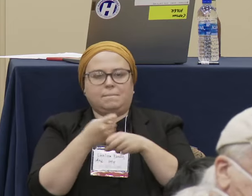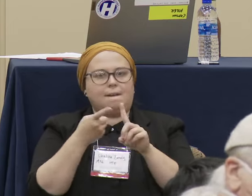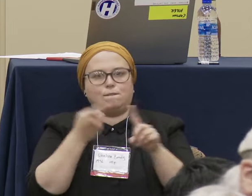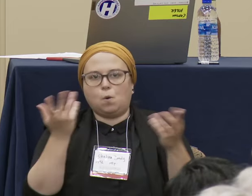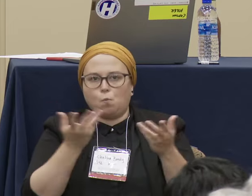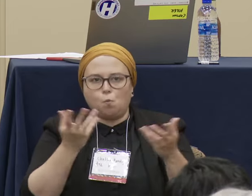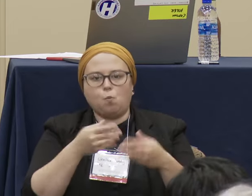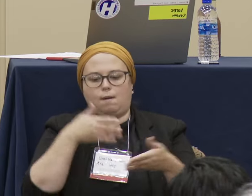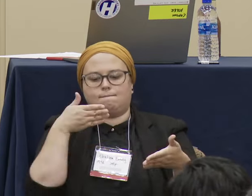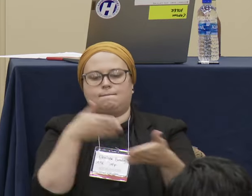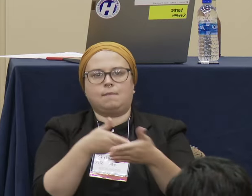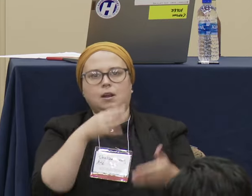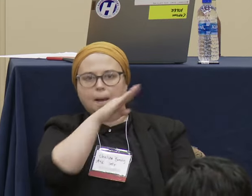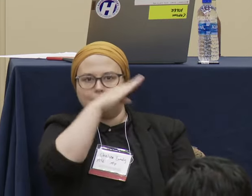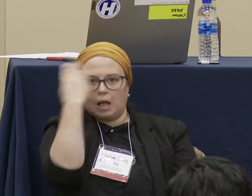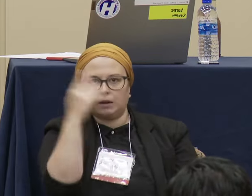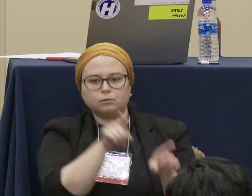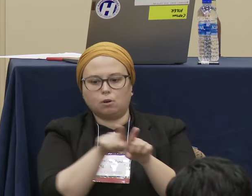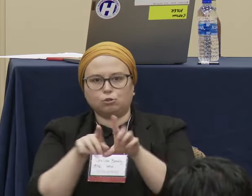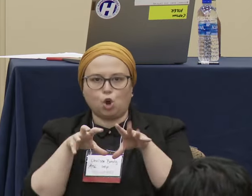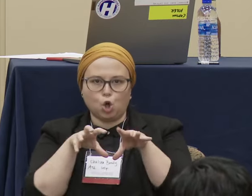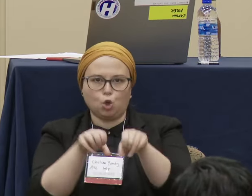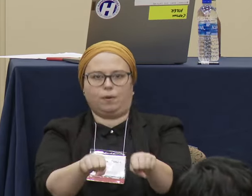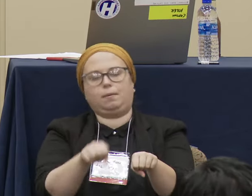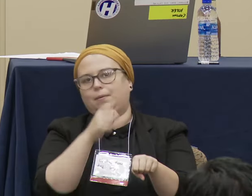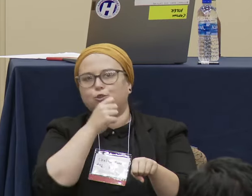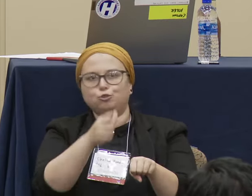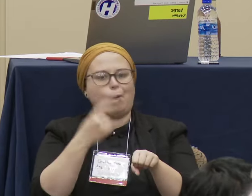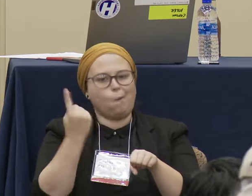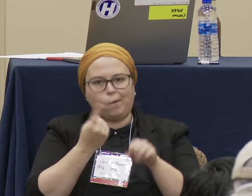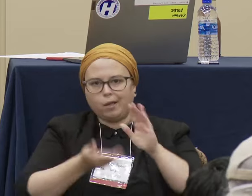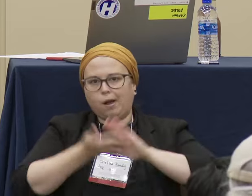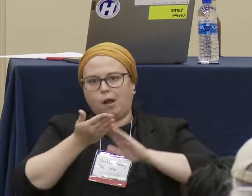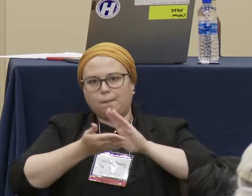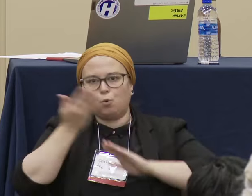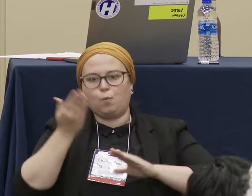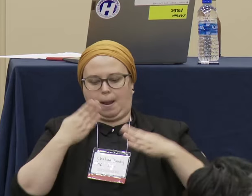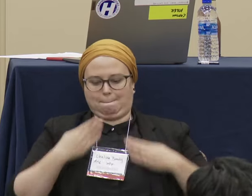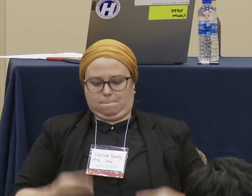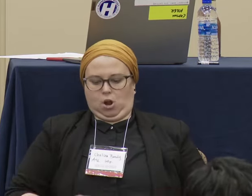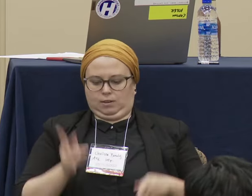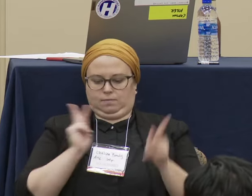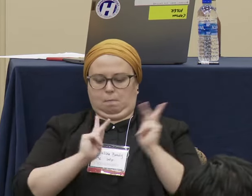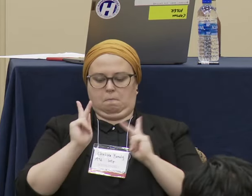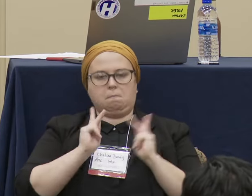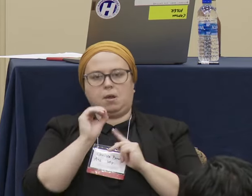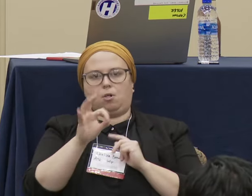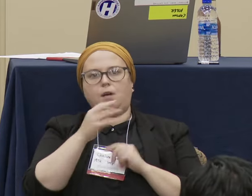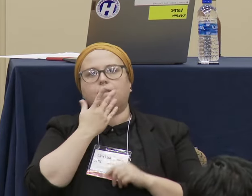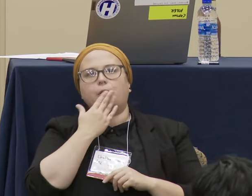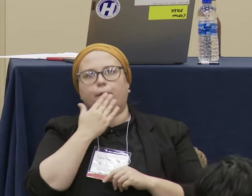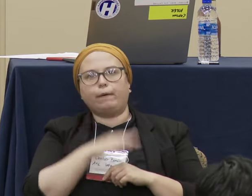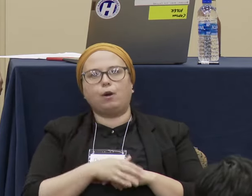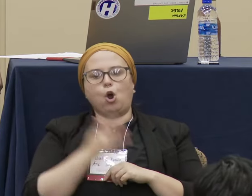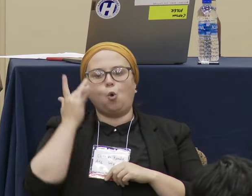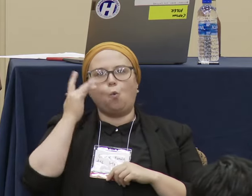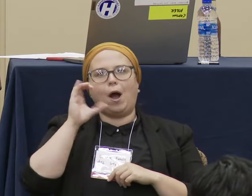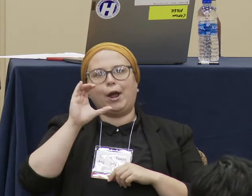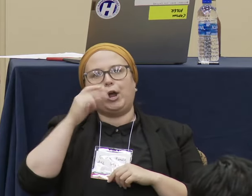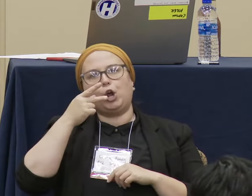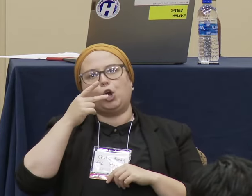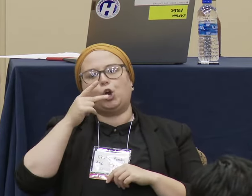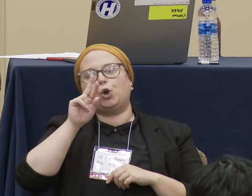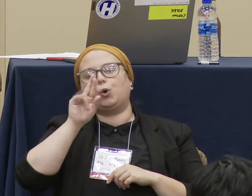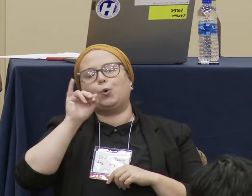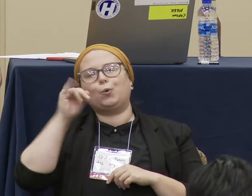colonialism, even though they don't only operate on the bodies of people of color. And this is why this is a CRIP or MAD of